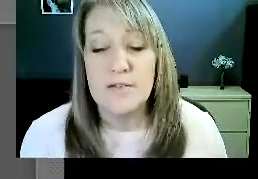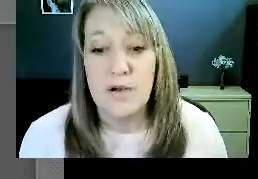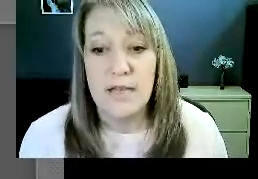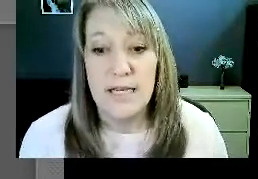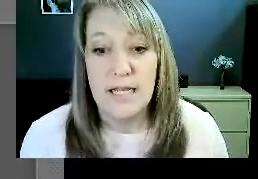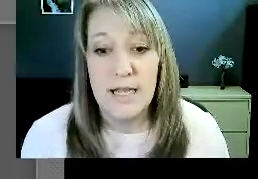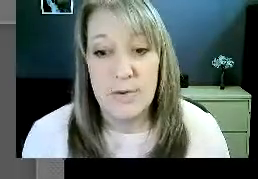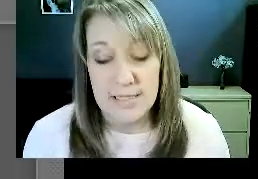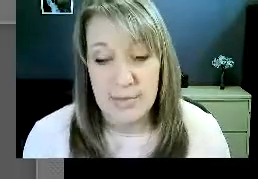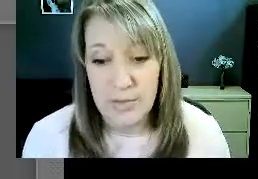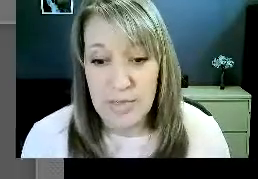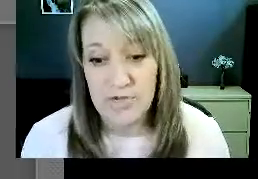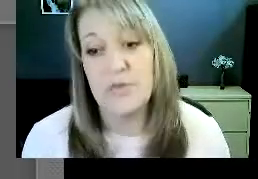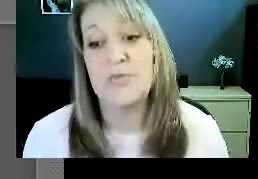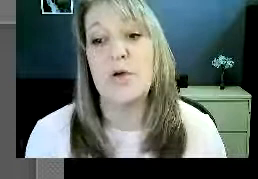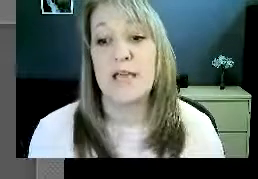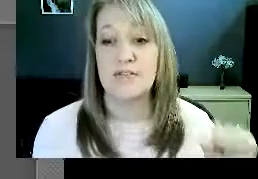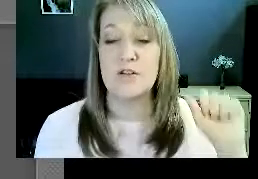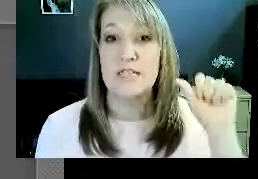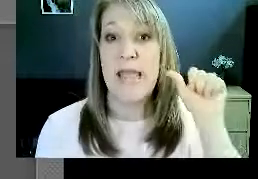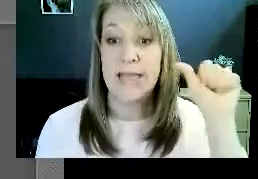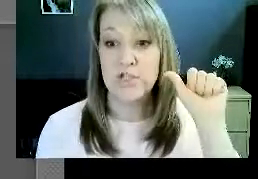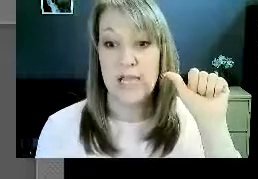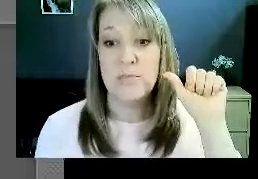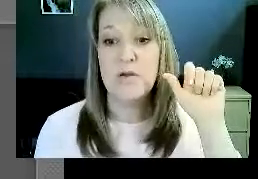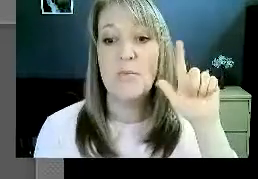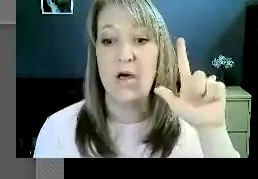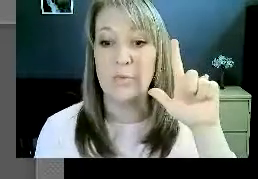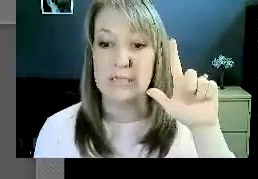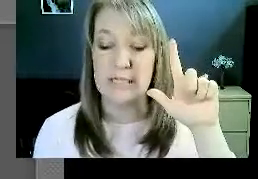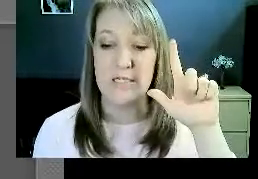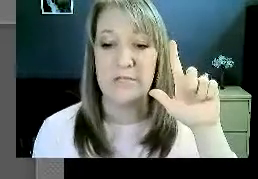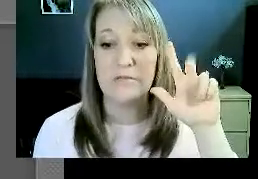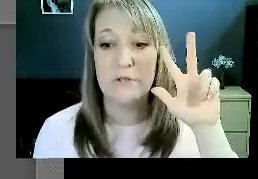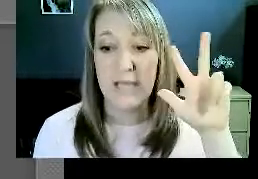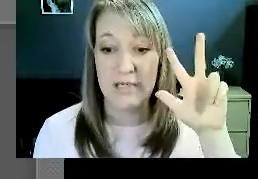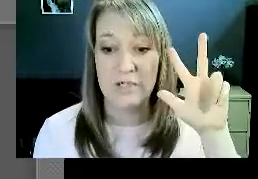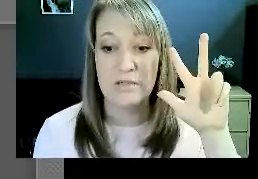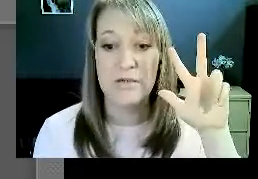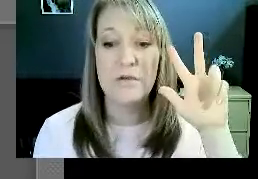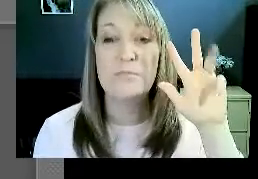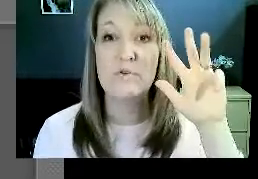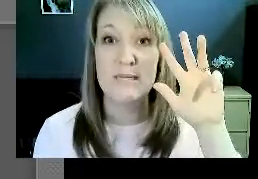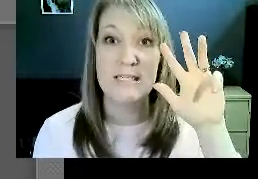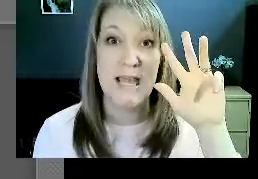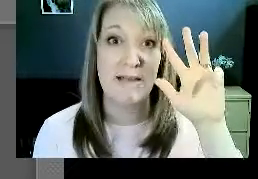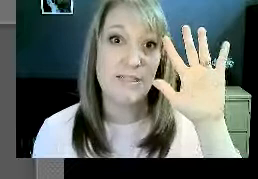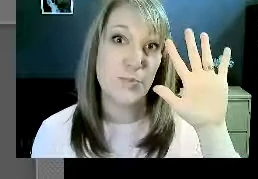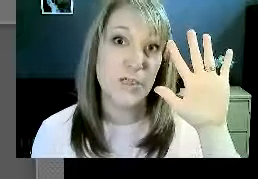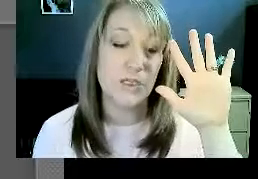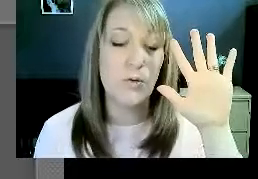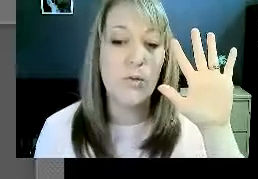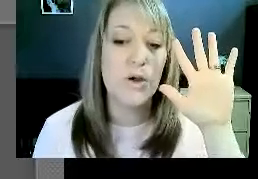I also call it how to sign what you mean to. Okay, there's hand shape, palm orientation, location, movement,